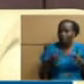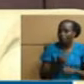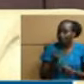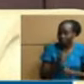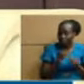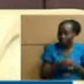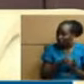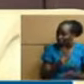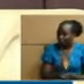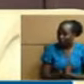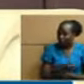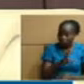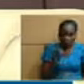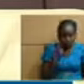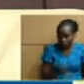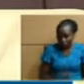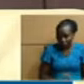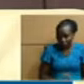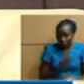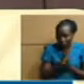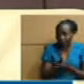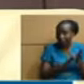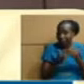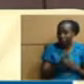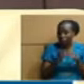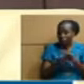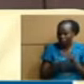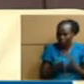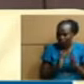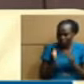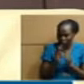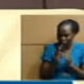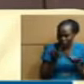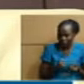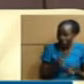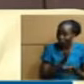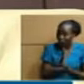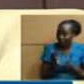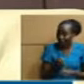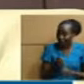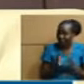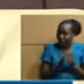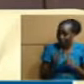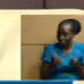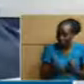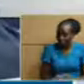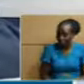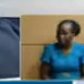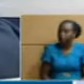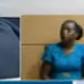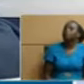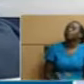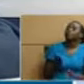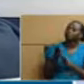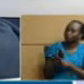your view, if it is accessed primarily through age qualification? From the 6 you've listed, the